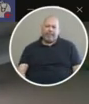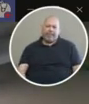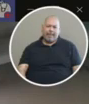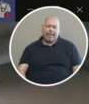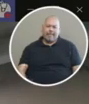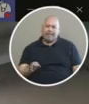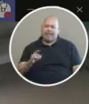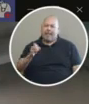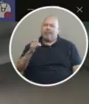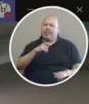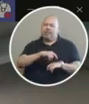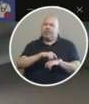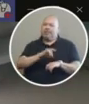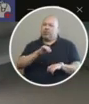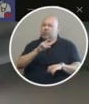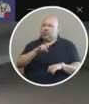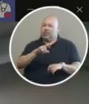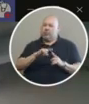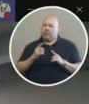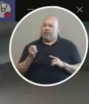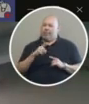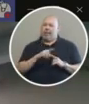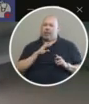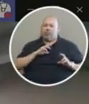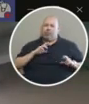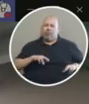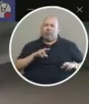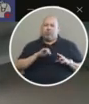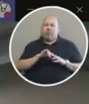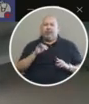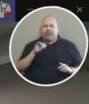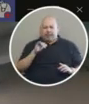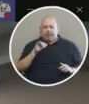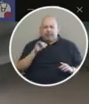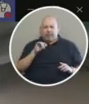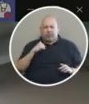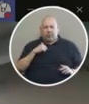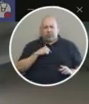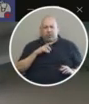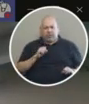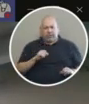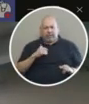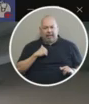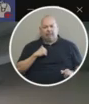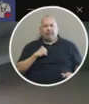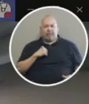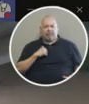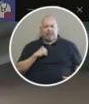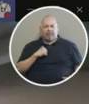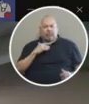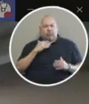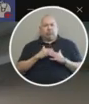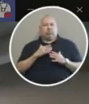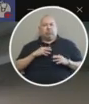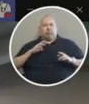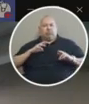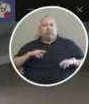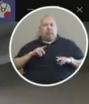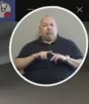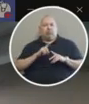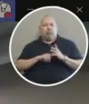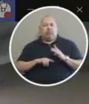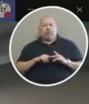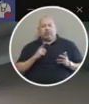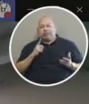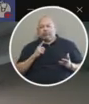to come back? How much time do you need to come back with a report so that we all can have a good solid report as to what